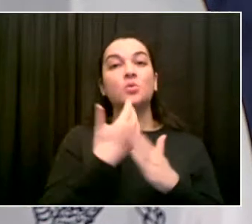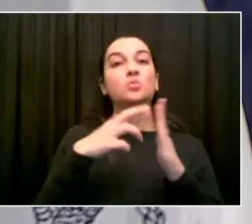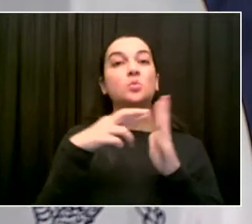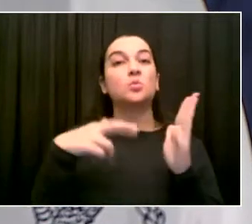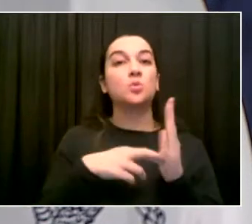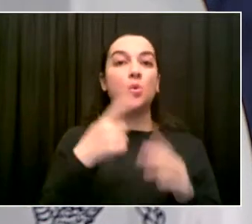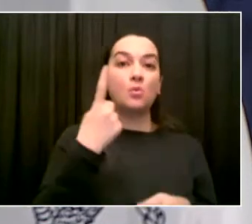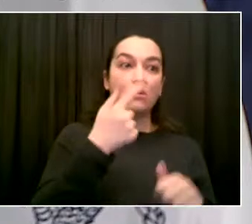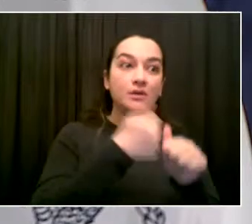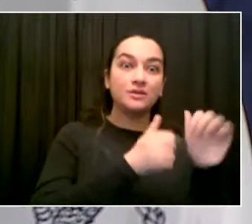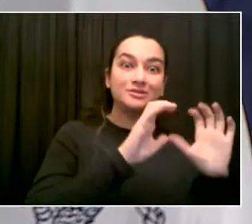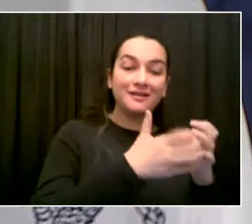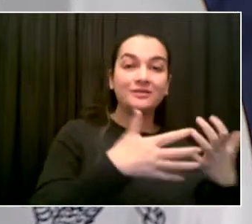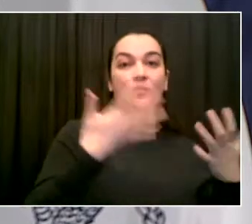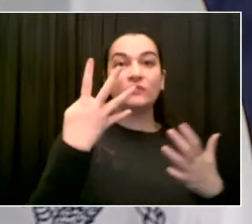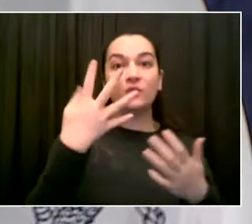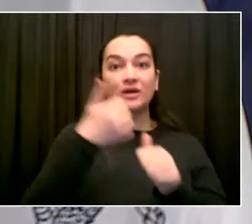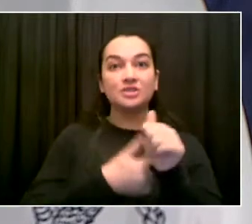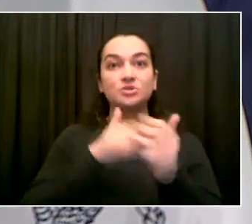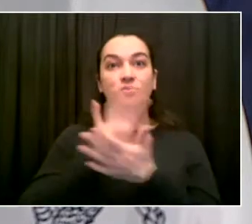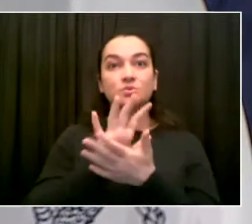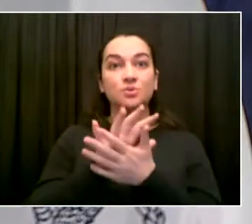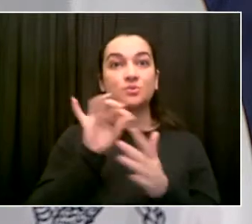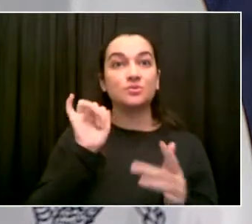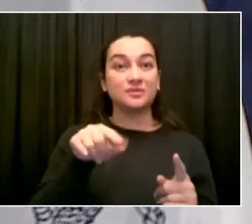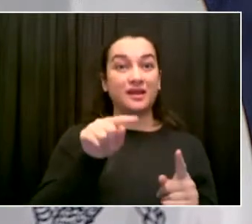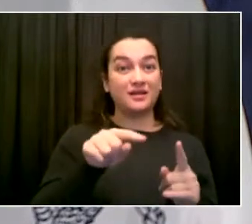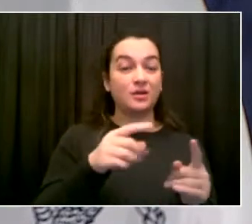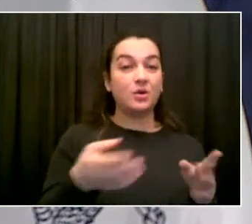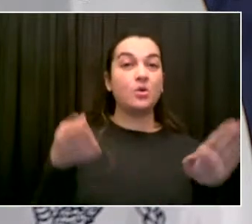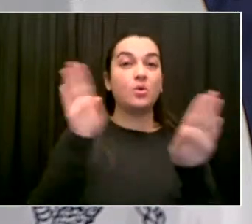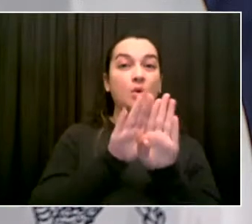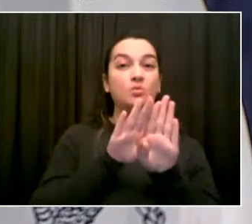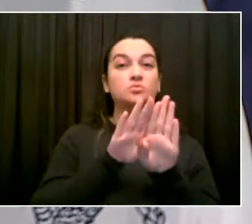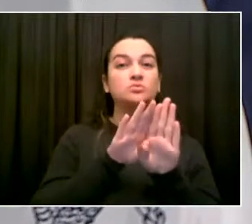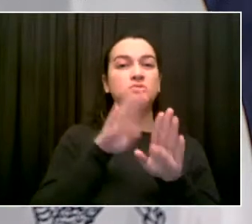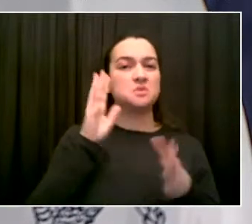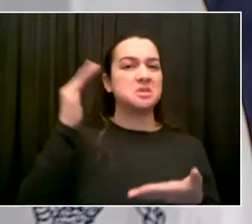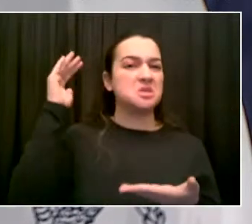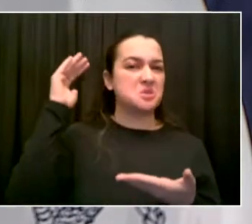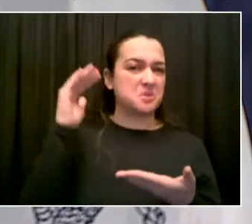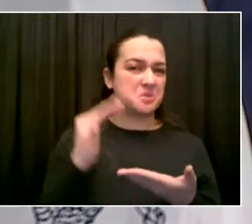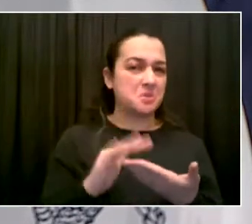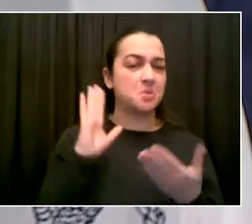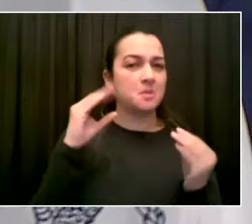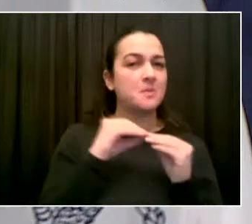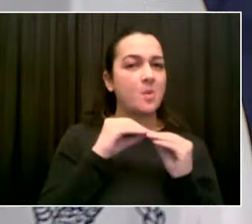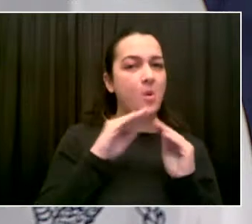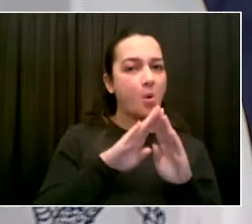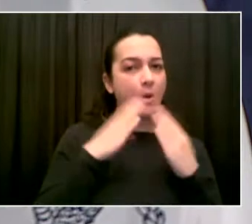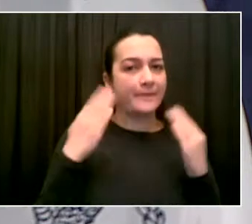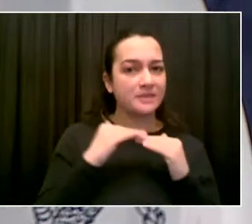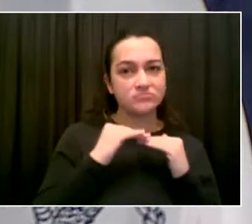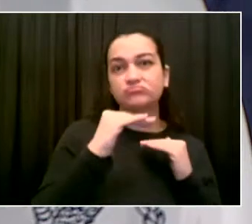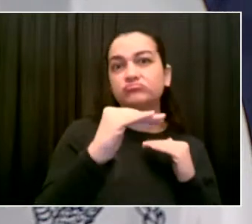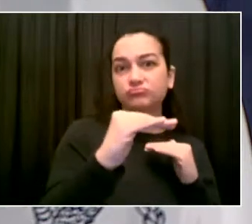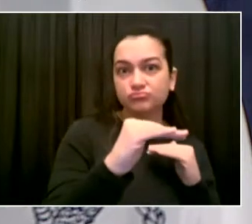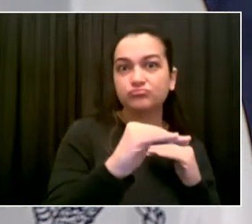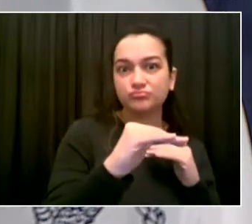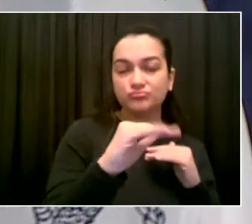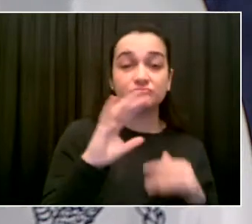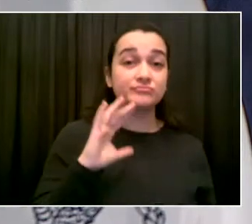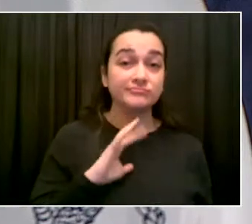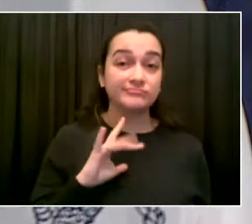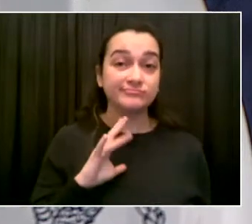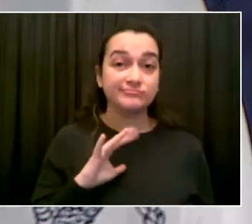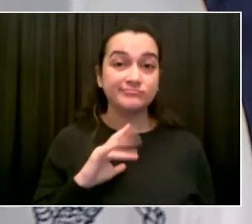happen anymore under this approach, but we still can keep people safe. In terms of the impact on those school communities and how principals and educators